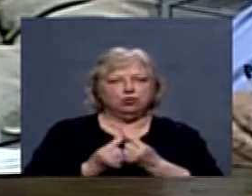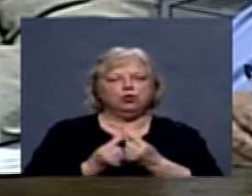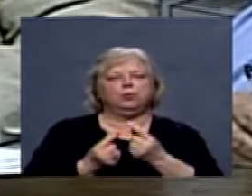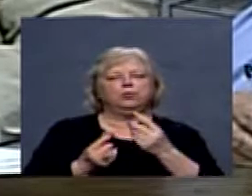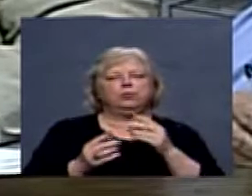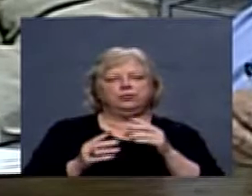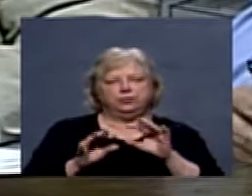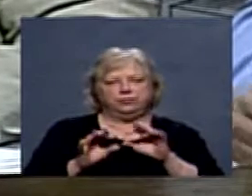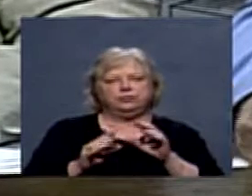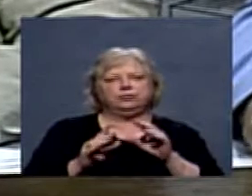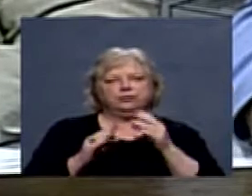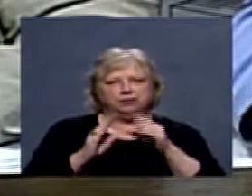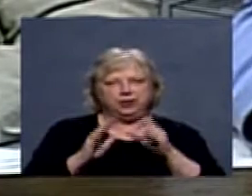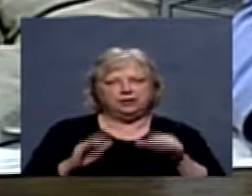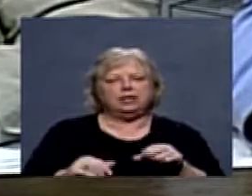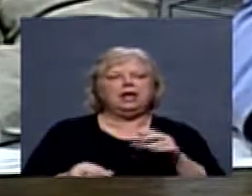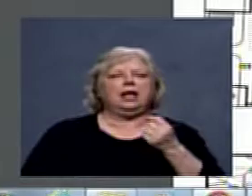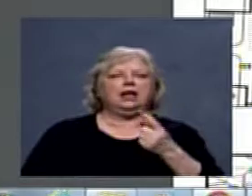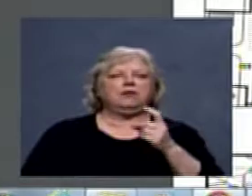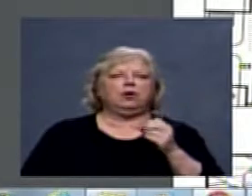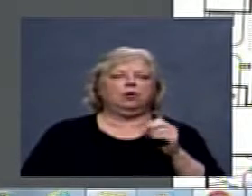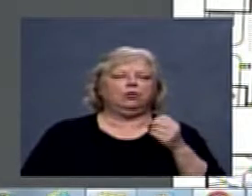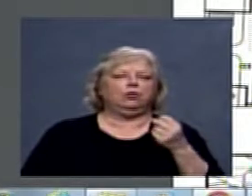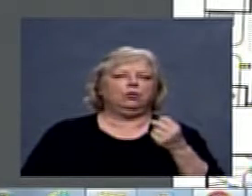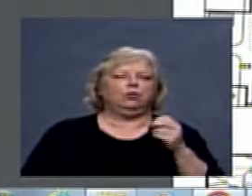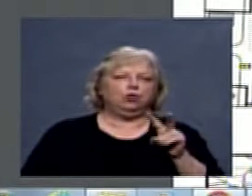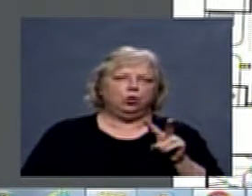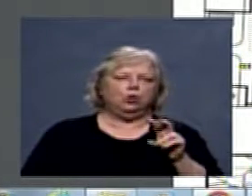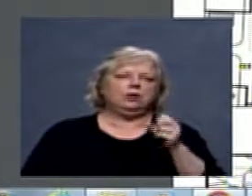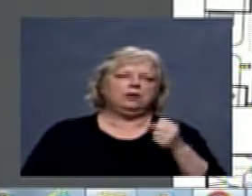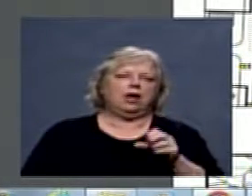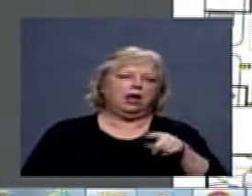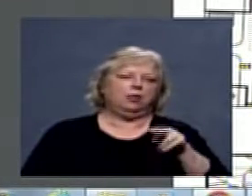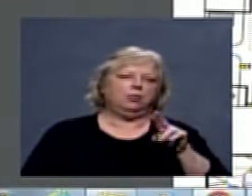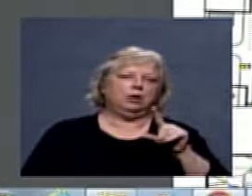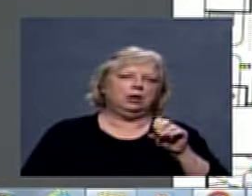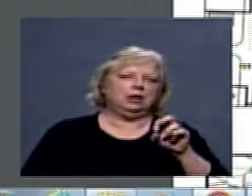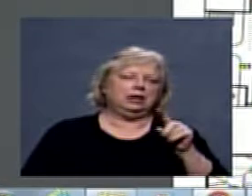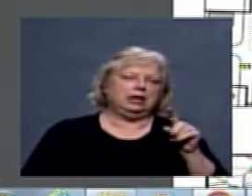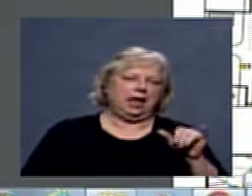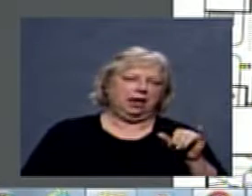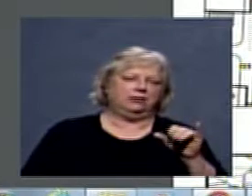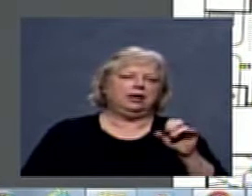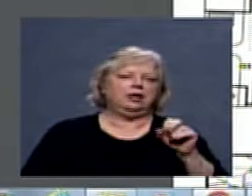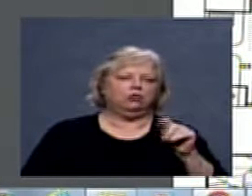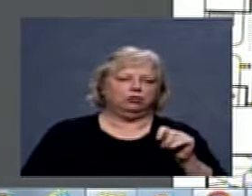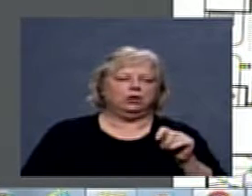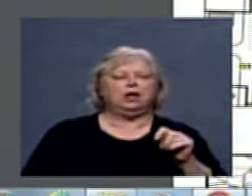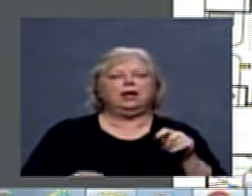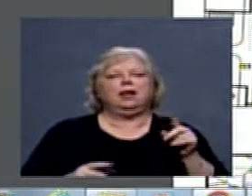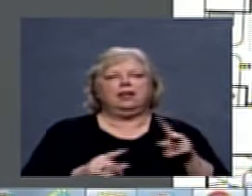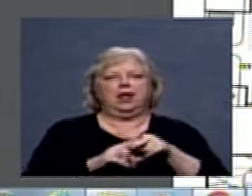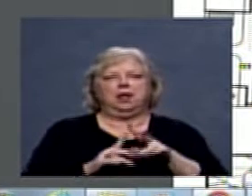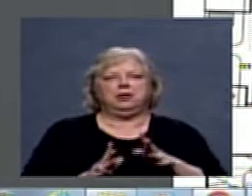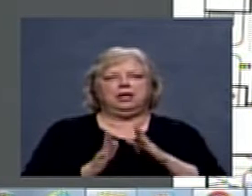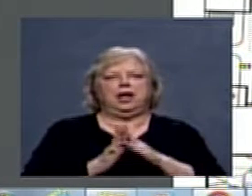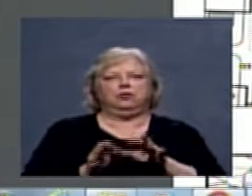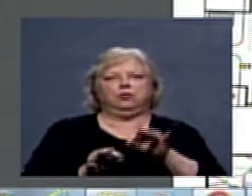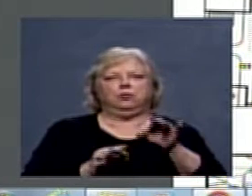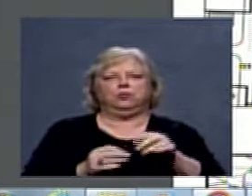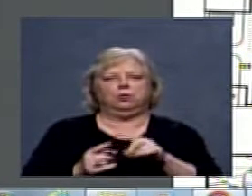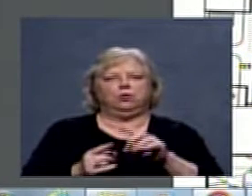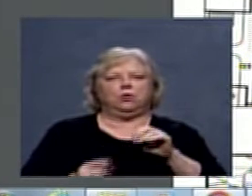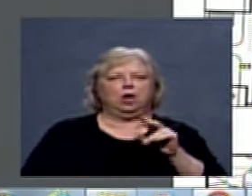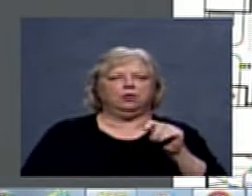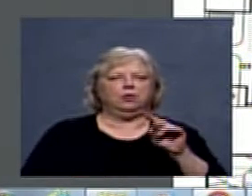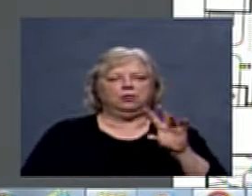Permit, 1102 South Pulaski Street. On August 22nd, the applicant requested this application be deferred to the October 6th agenda. Staff